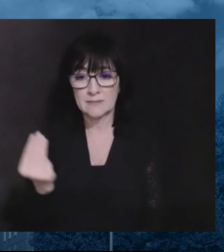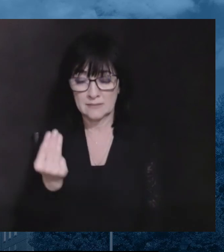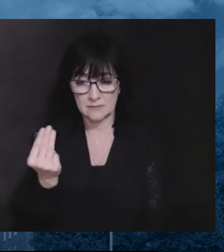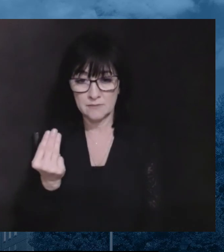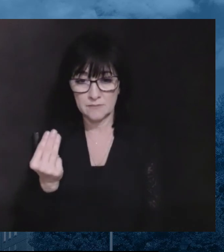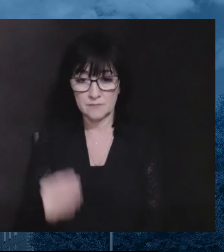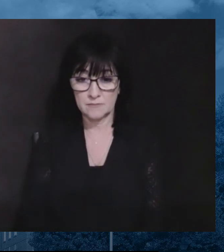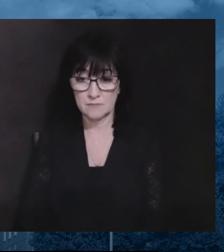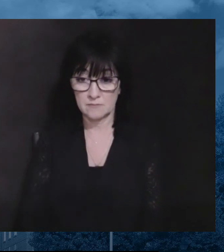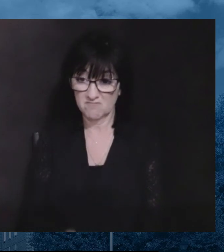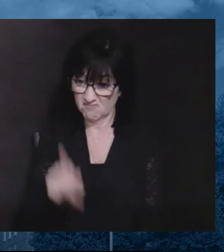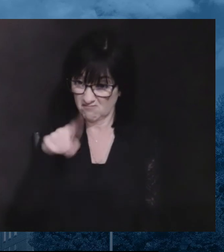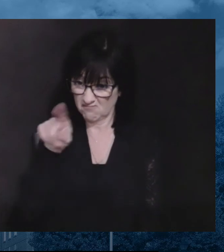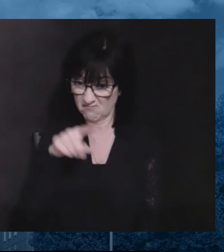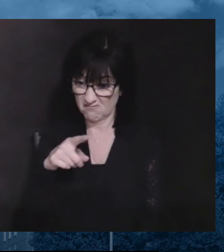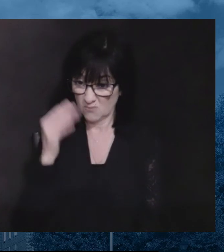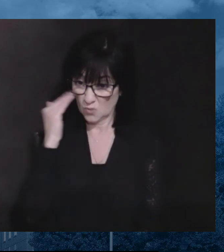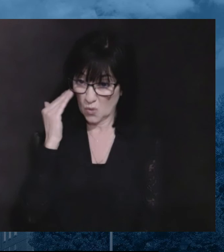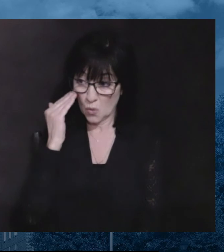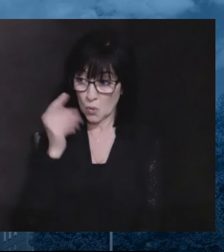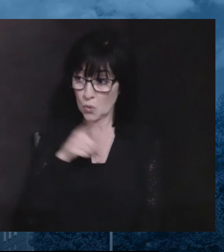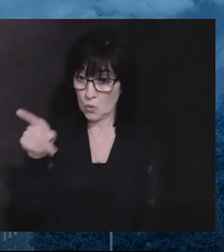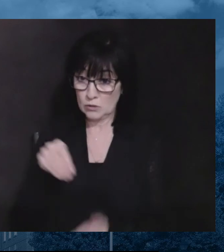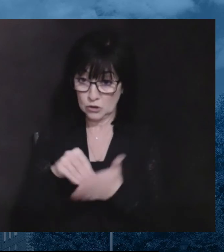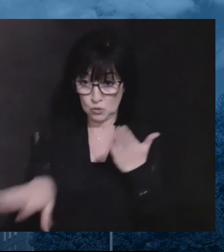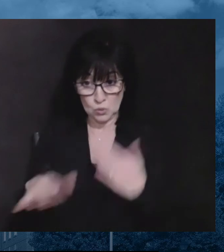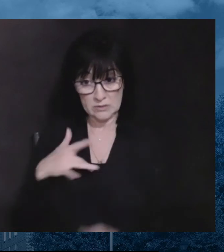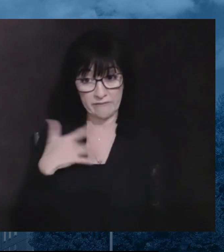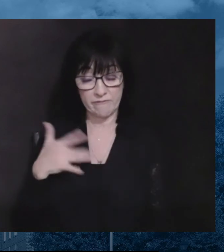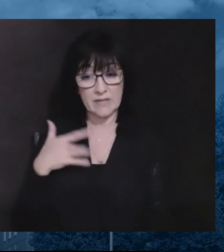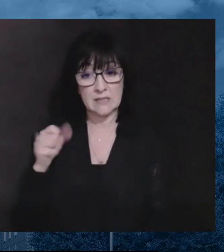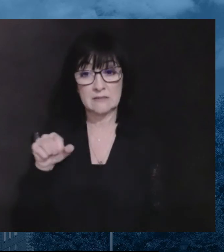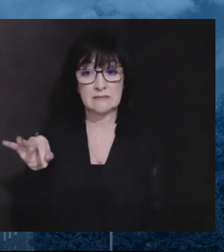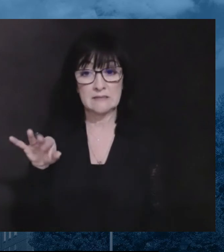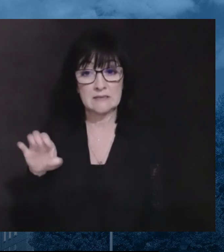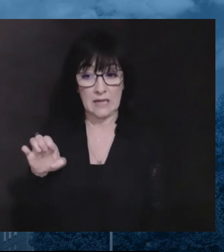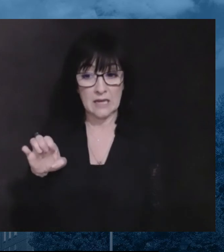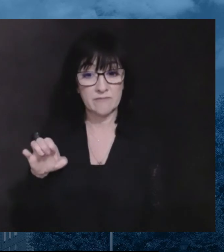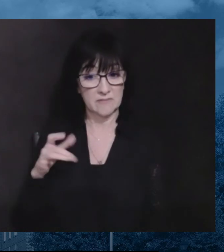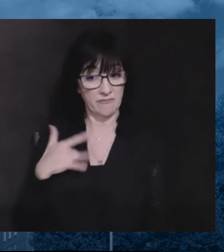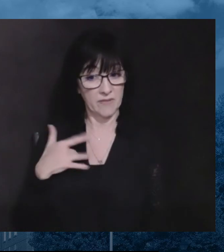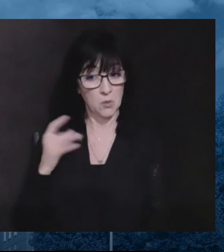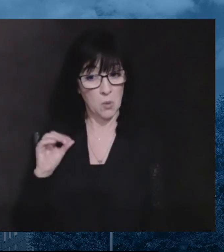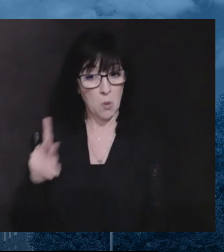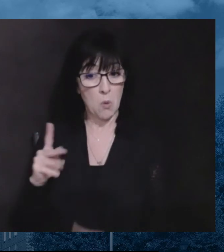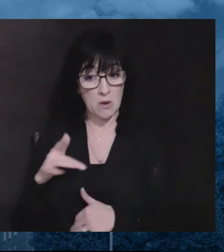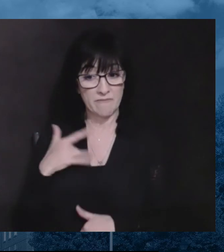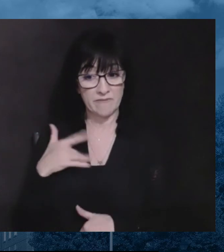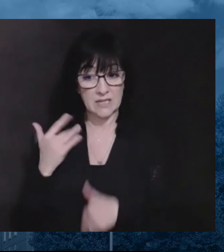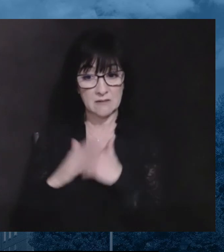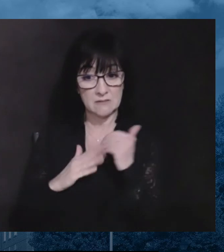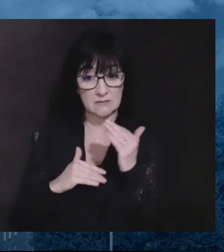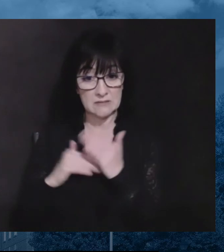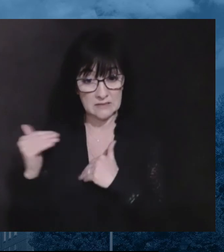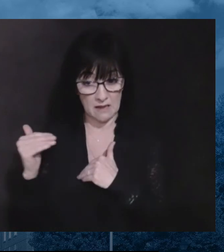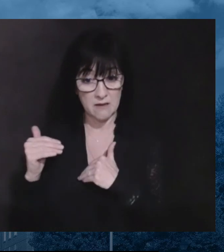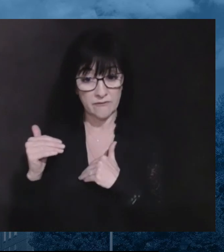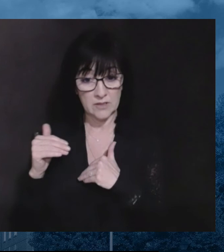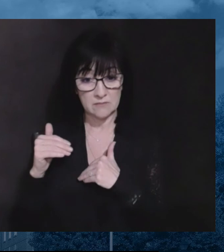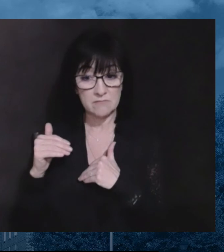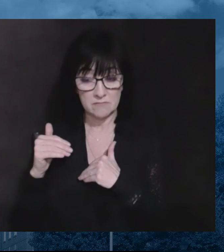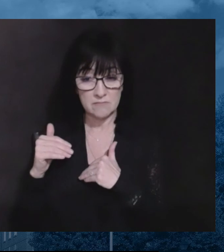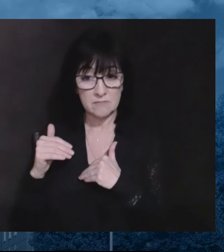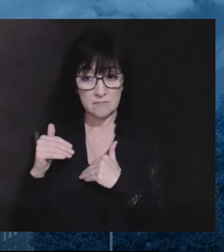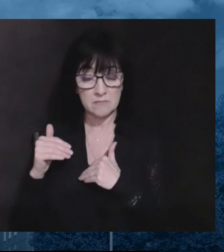students will feel safe as far as we're saying the spread isn't necessarily happening in schools, but